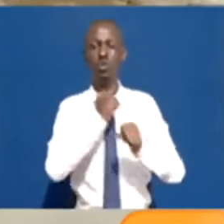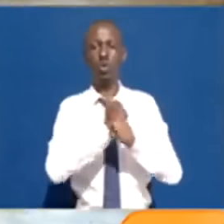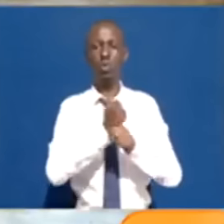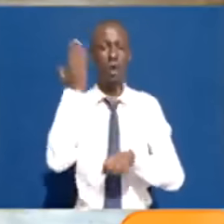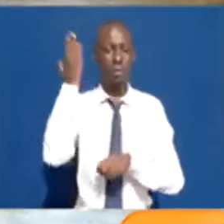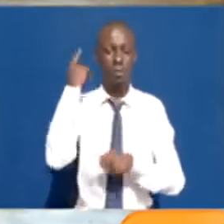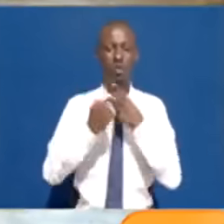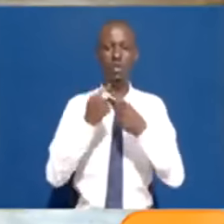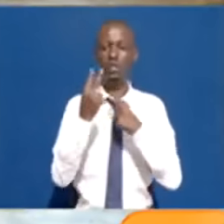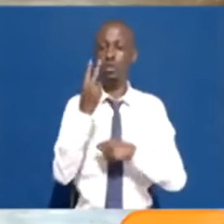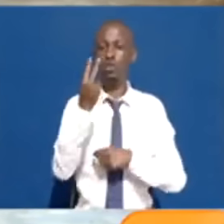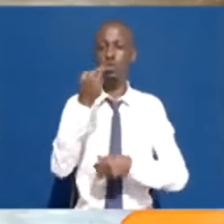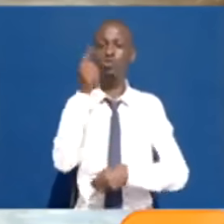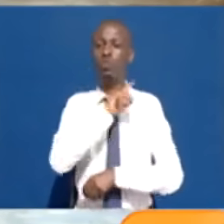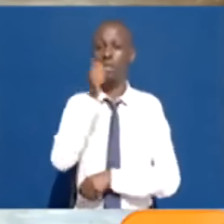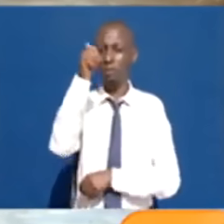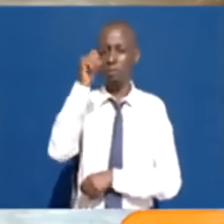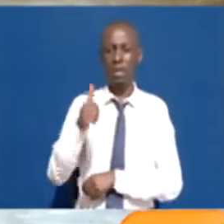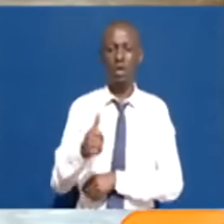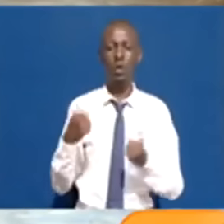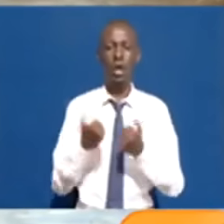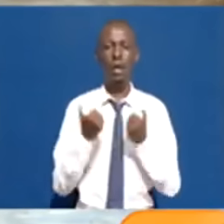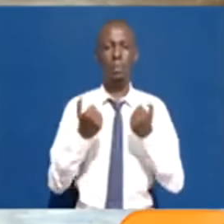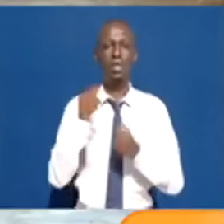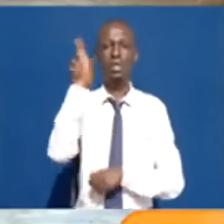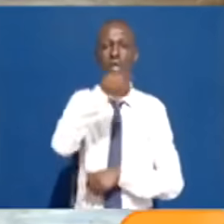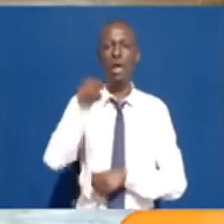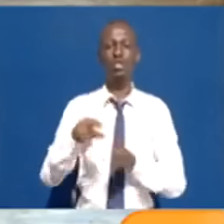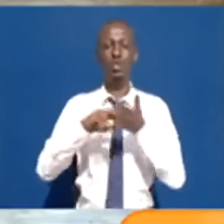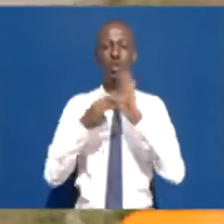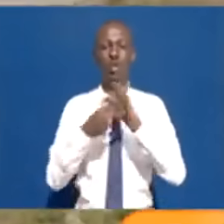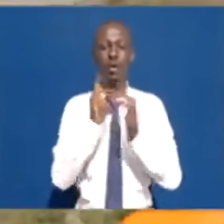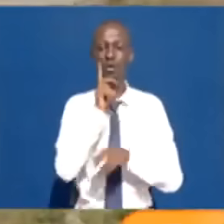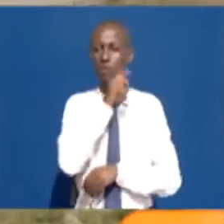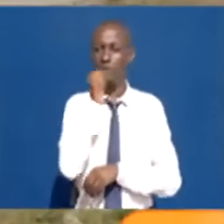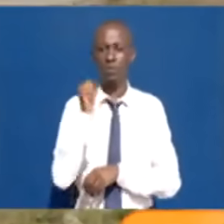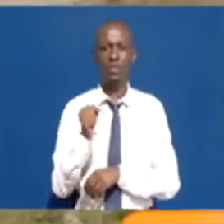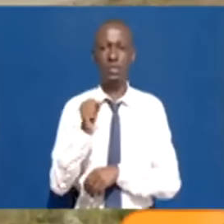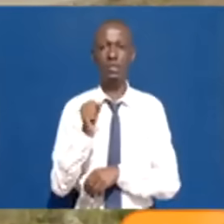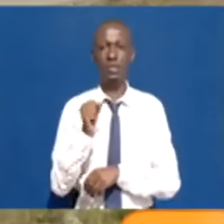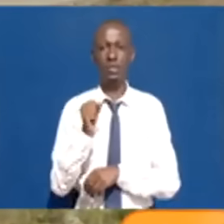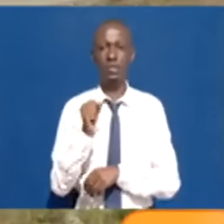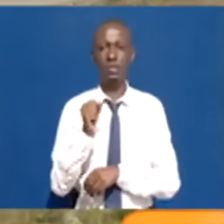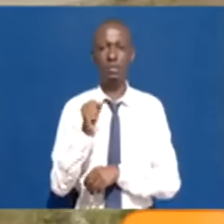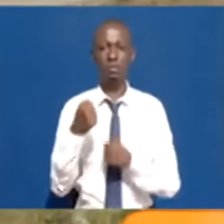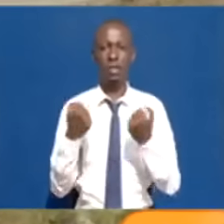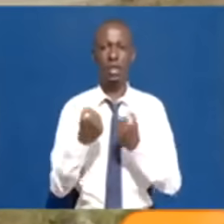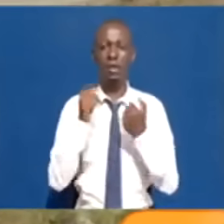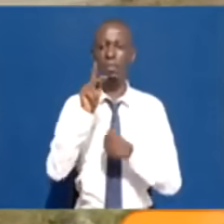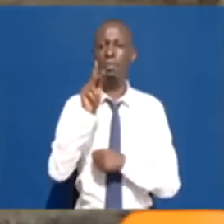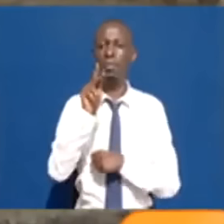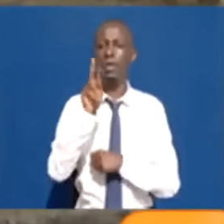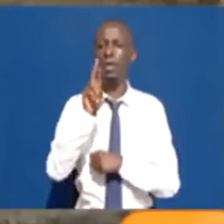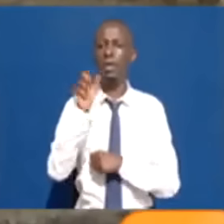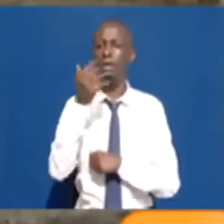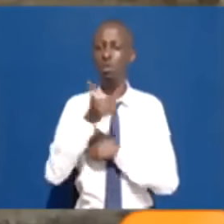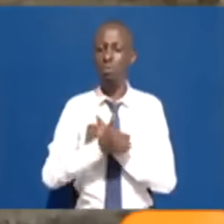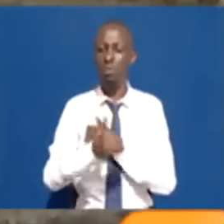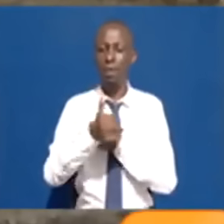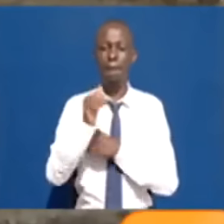ago, subsequently leading to the cancellation of the contract and no way forward from Kera. For